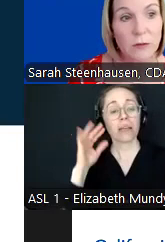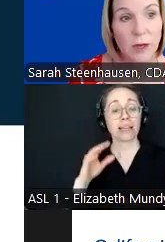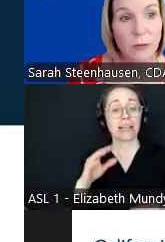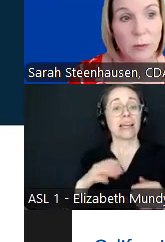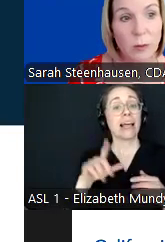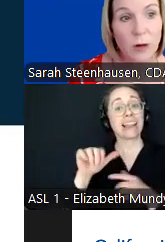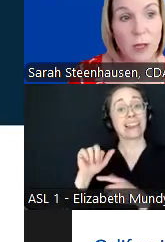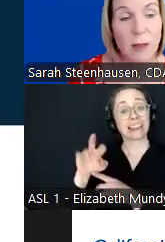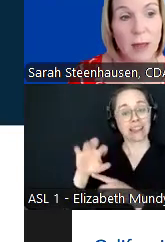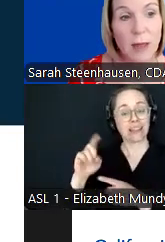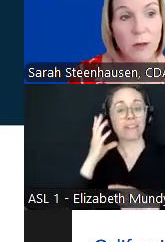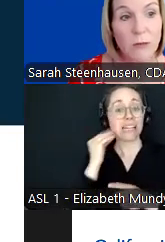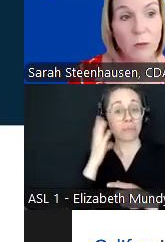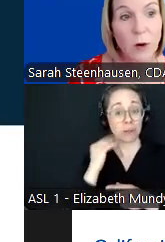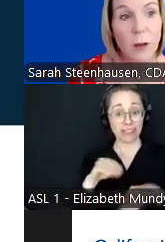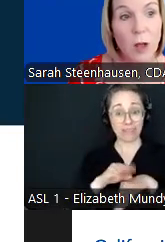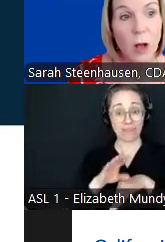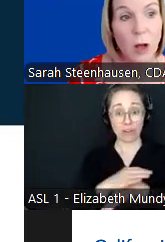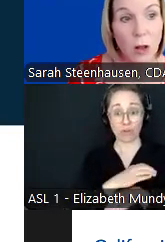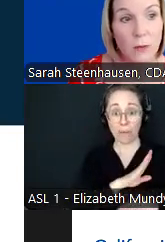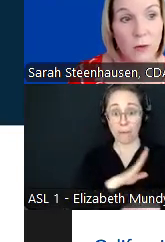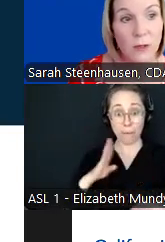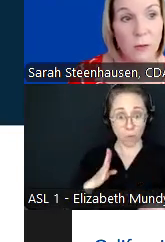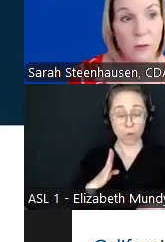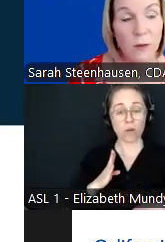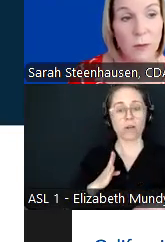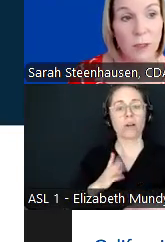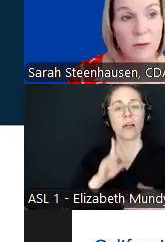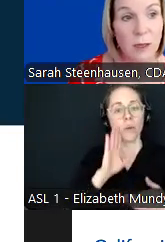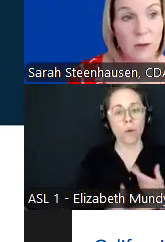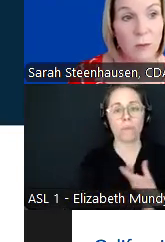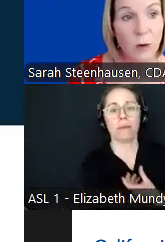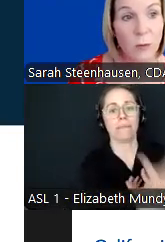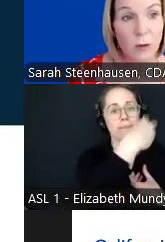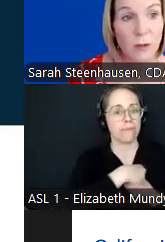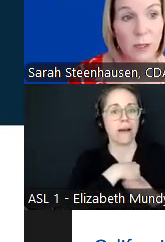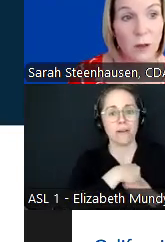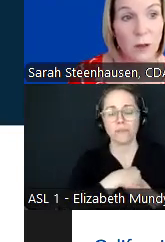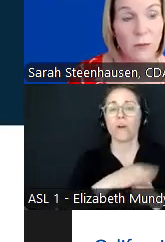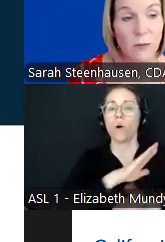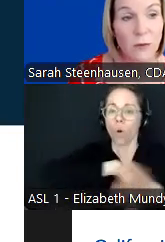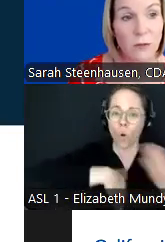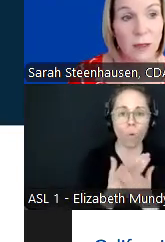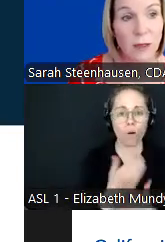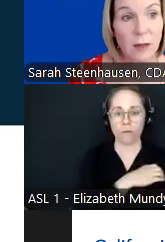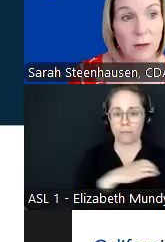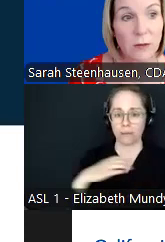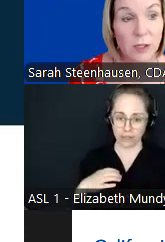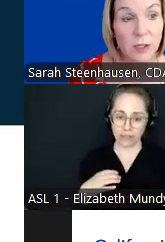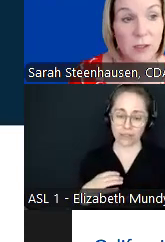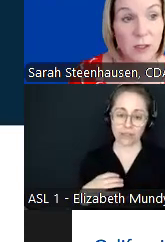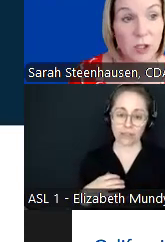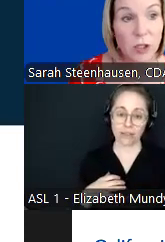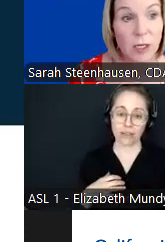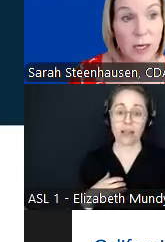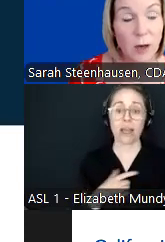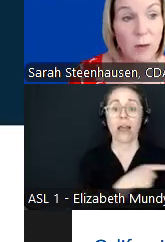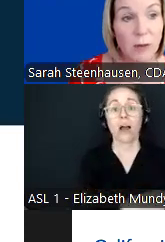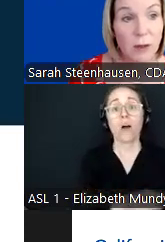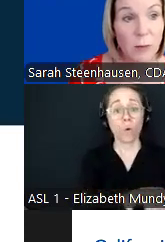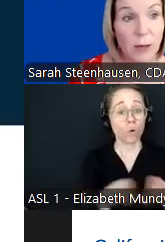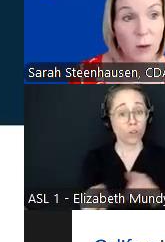experience advisory board that would inform all of our stakeholder committees and, more importantly, all of the state and legislature